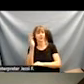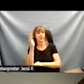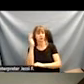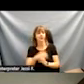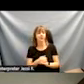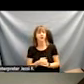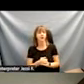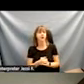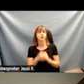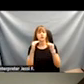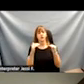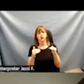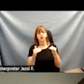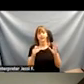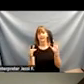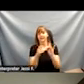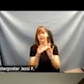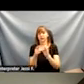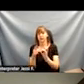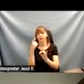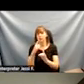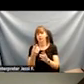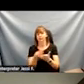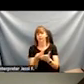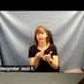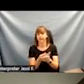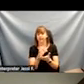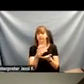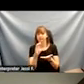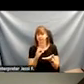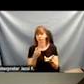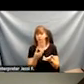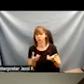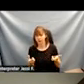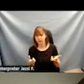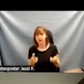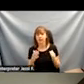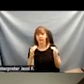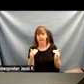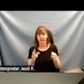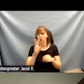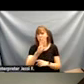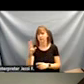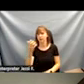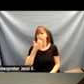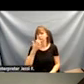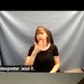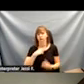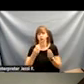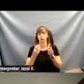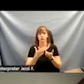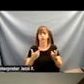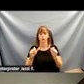various funding sources available through our connections. And our website is a wealth of resources. We have